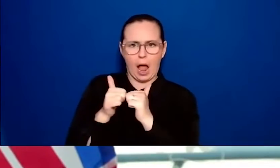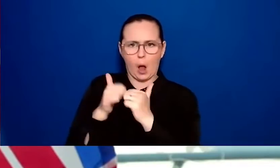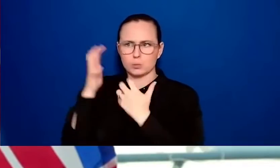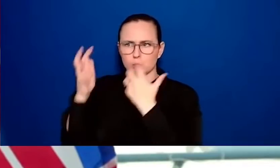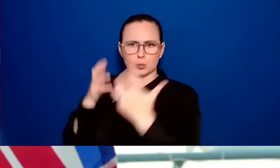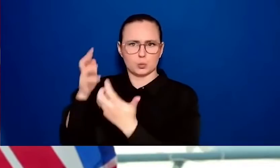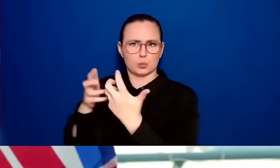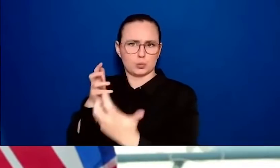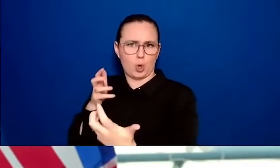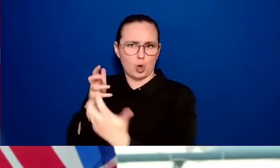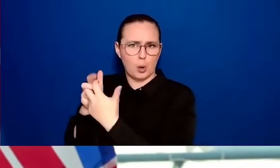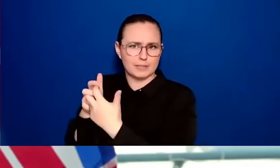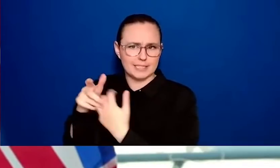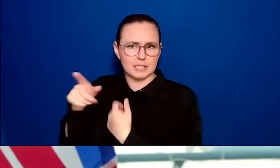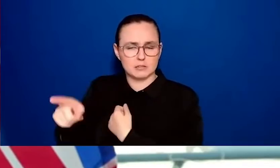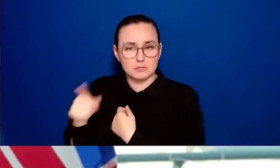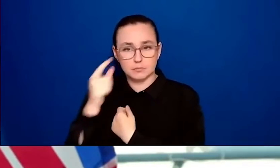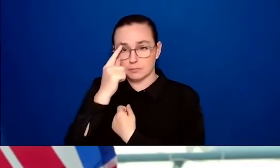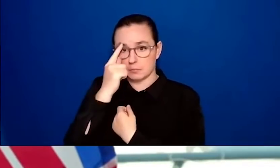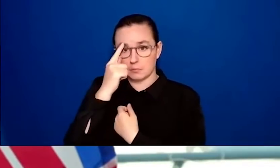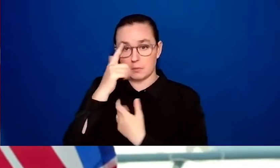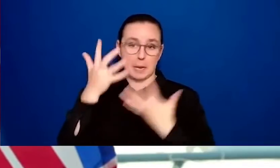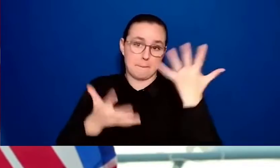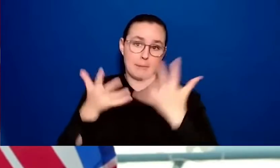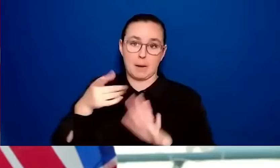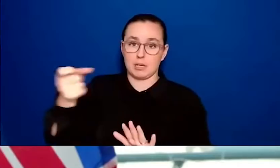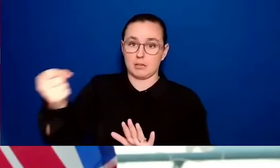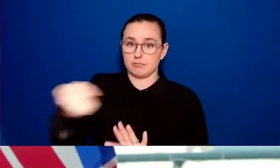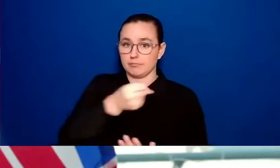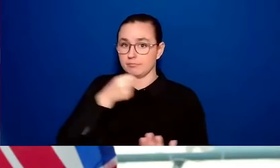people being reassigned. It may mean that people being